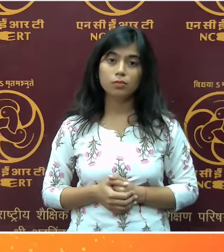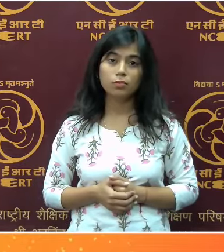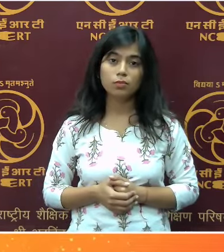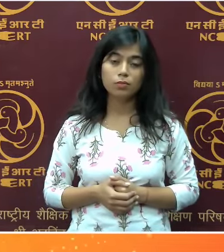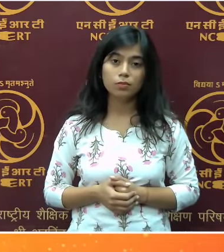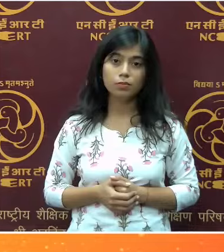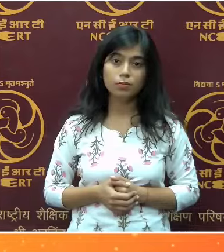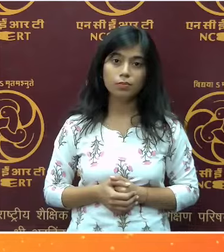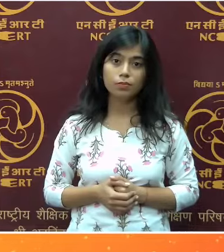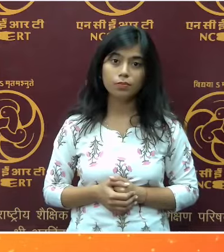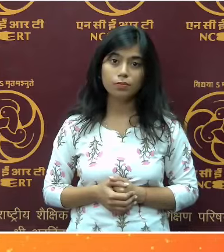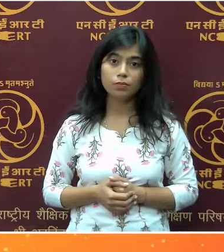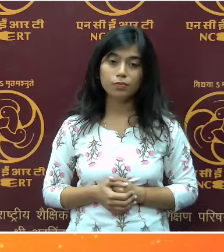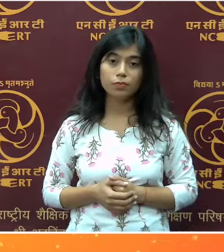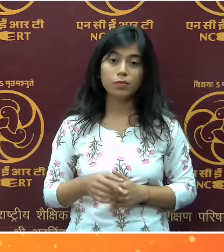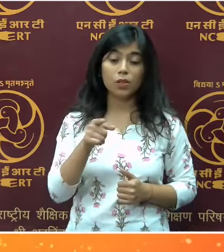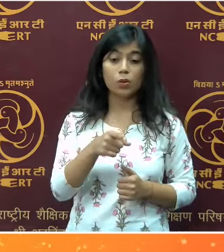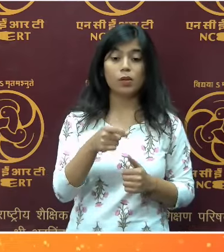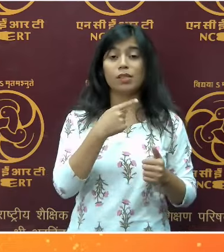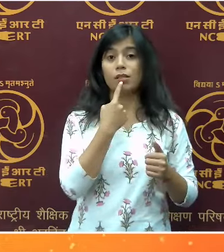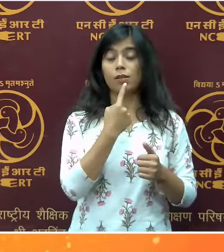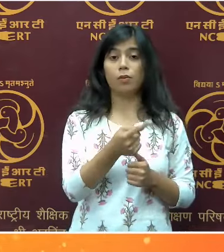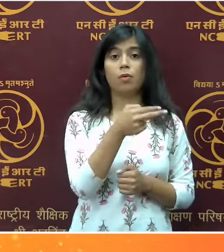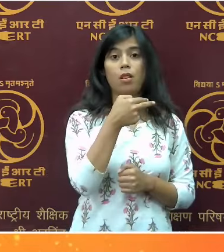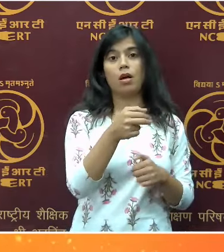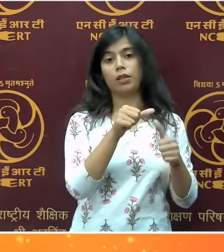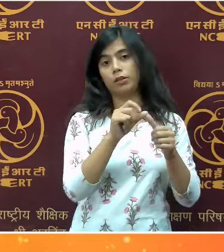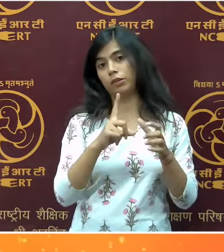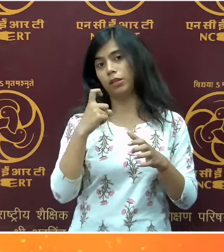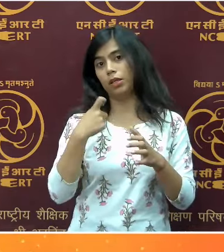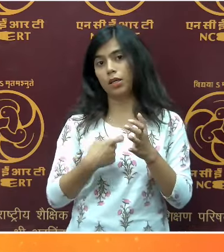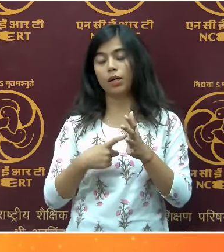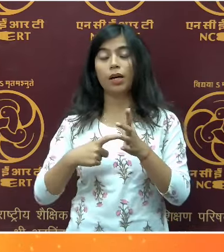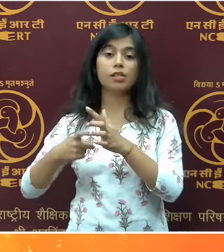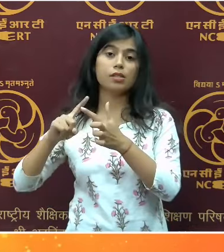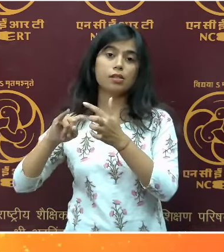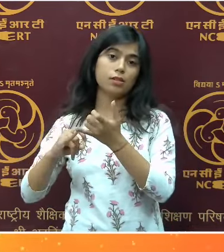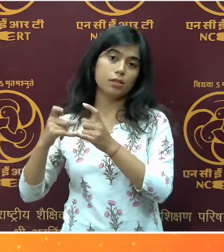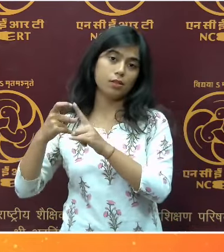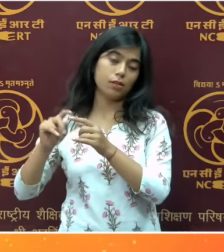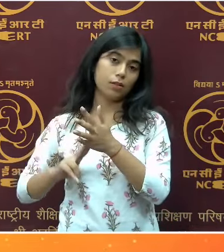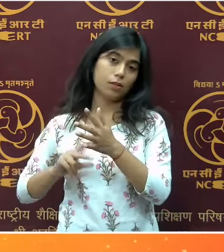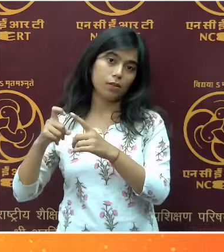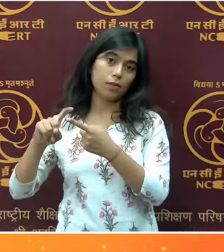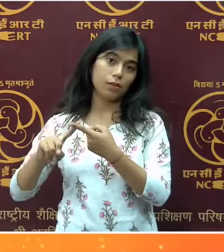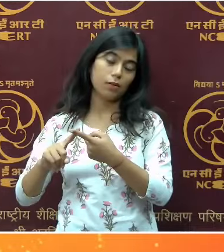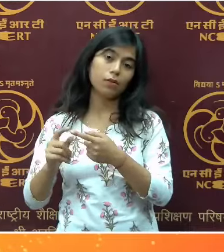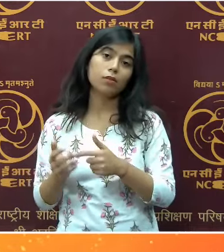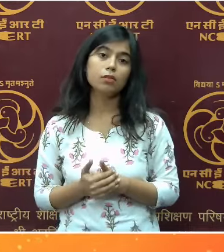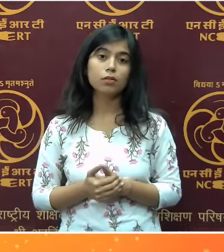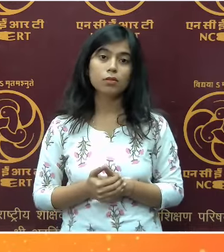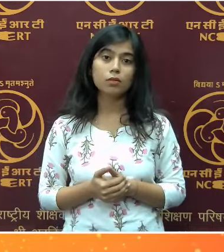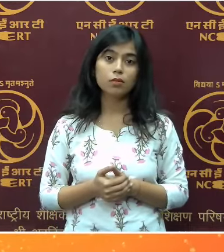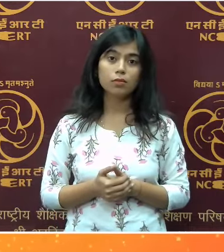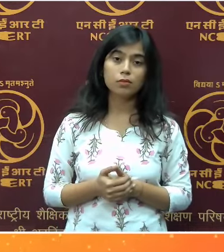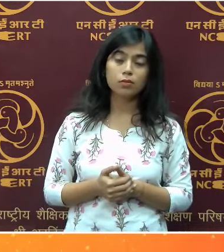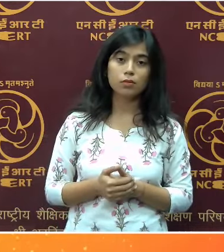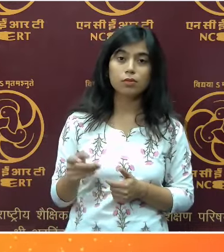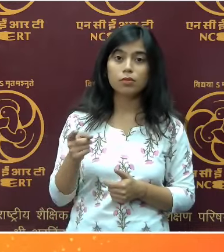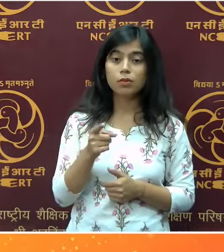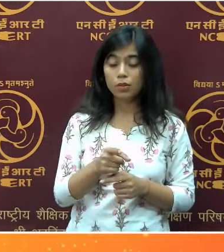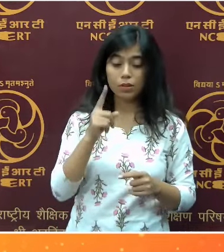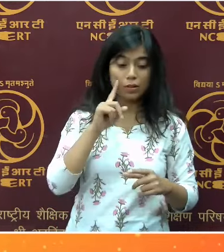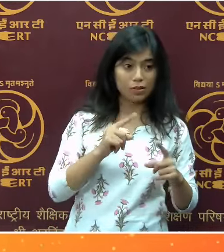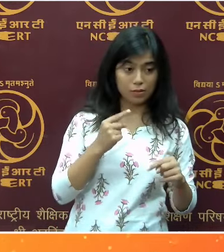We can call that as a resistance. So V by I is equal to R, or V is proportional to